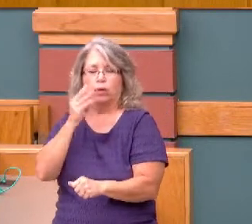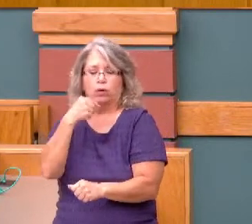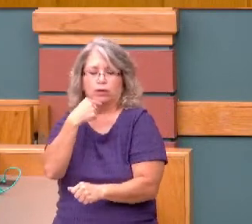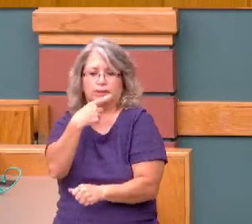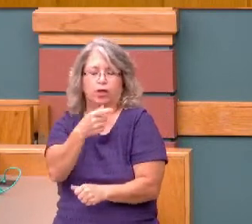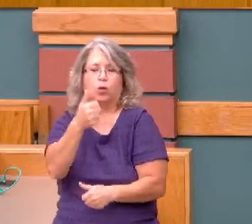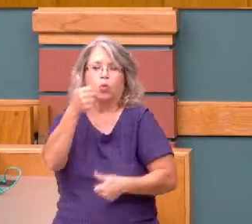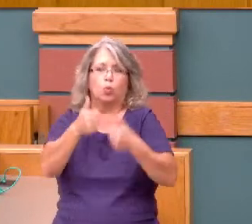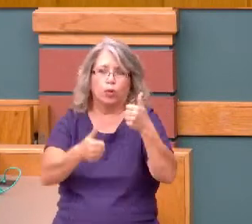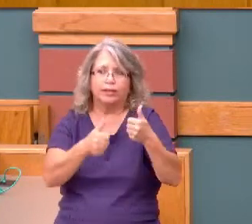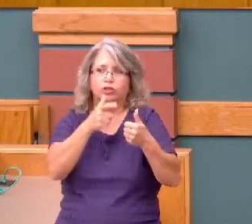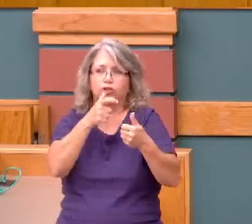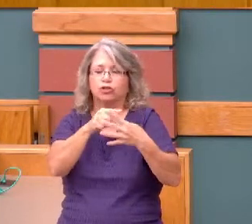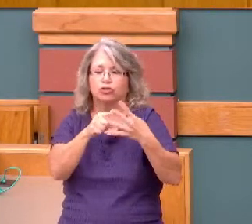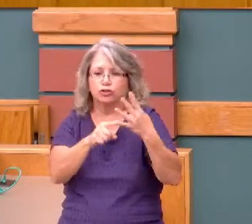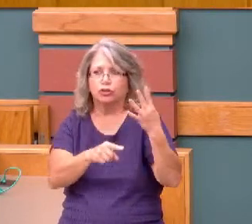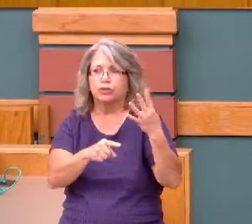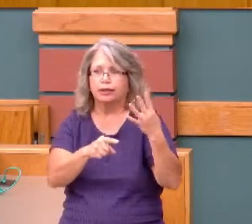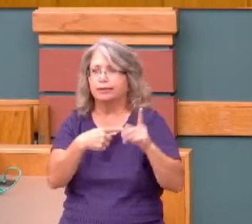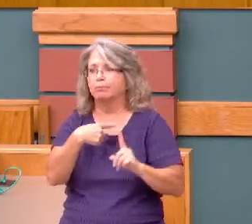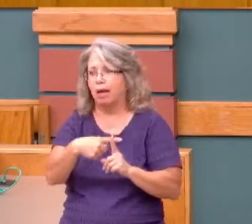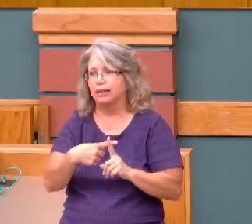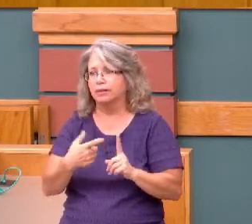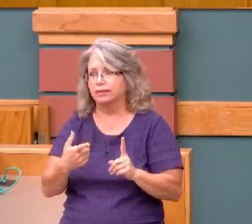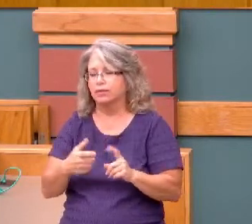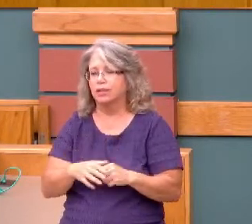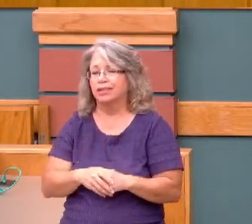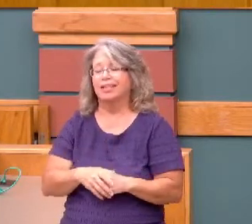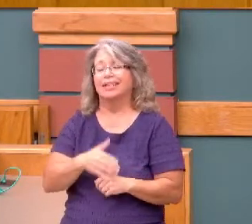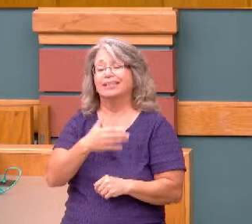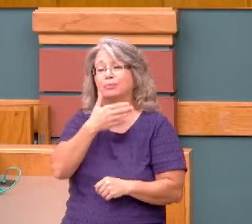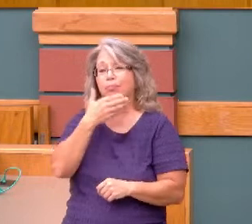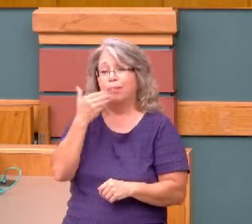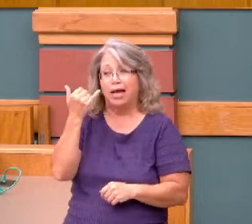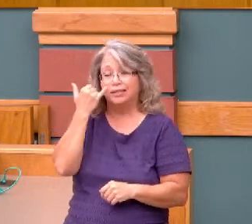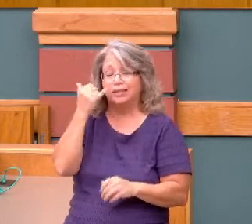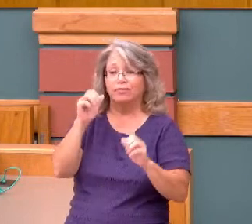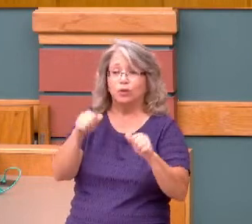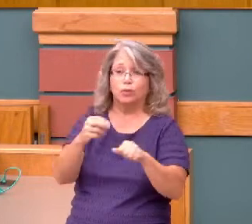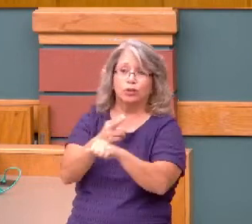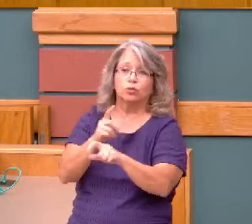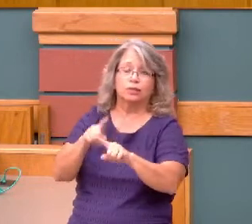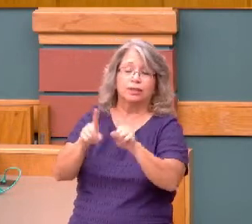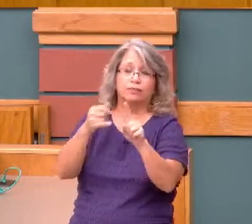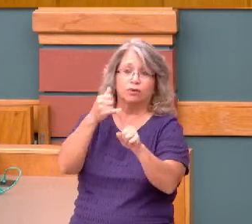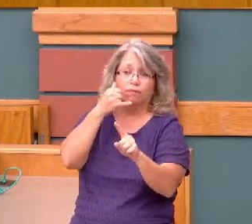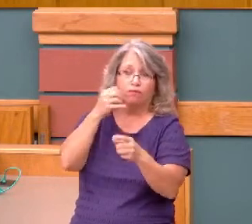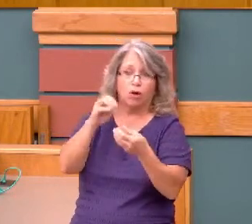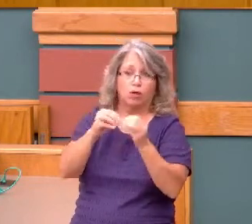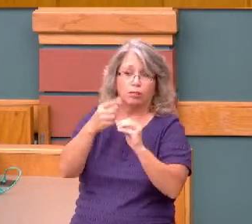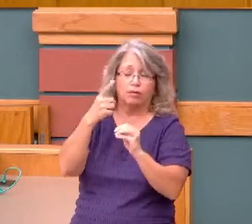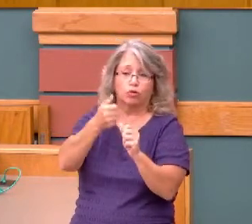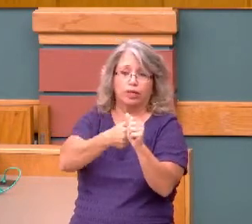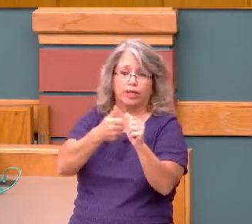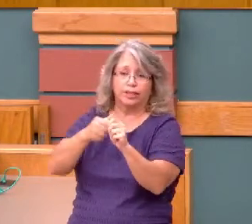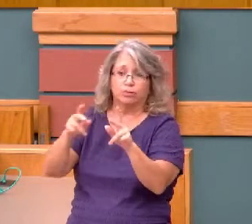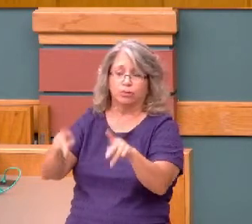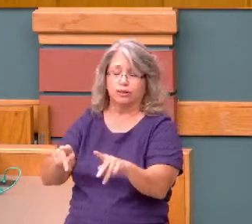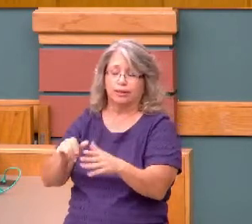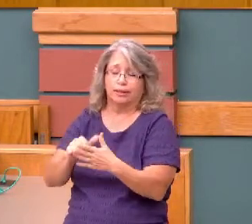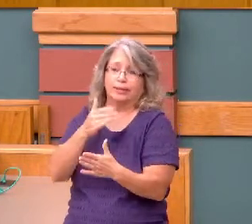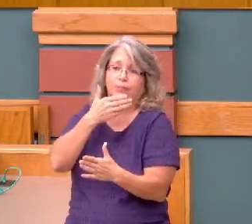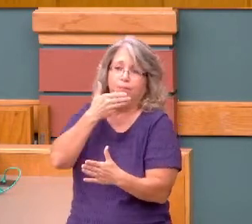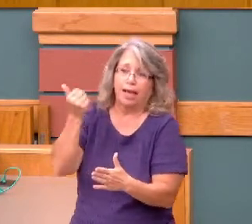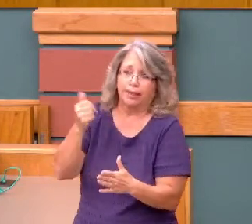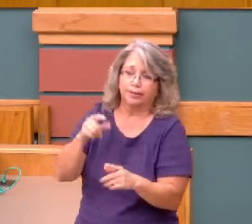y'all is positives. Better yet, if you could use a different phone number for each person, that would be ideal. But that's the fastest way we